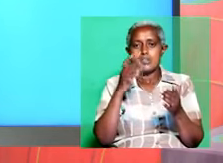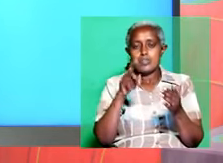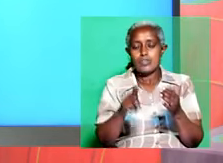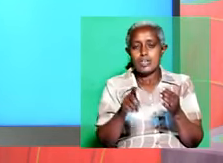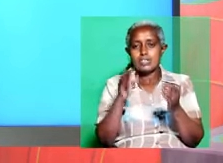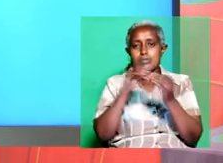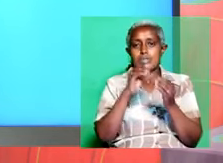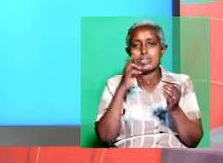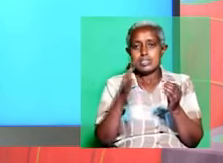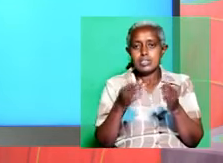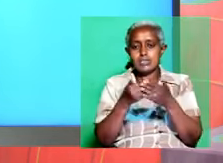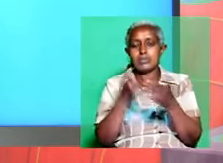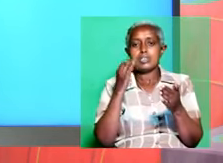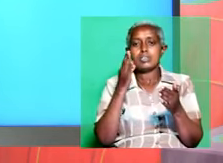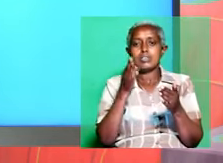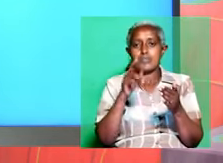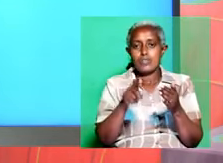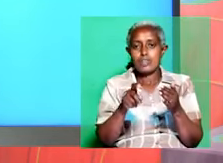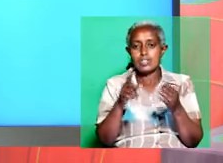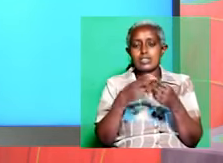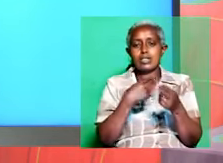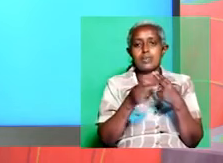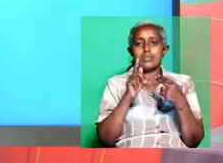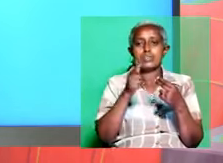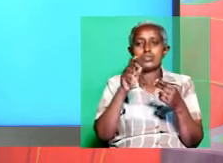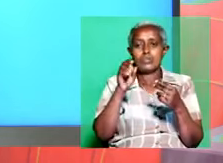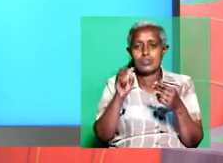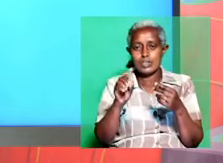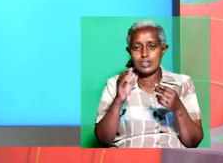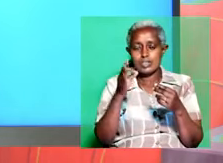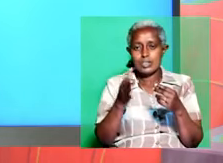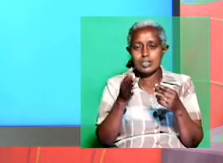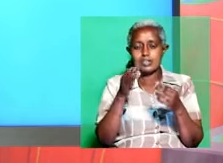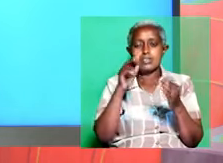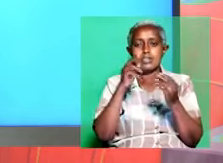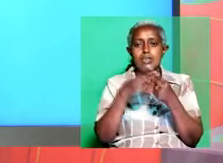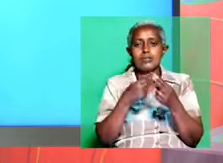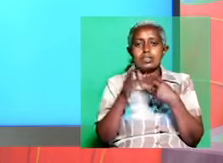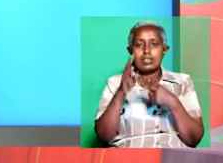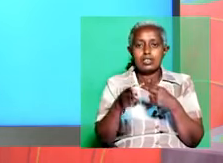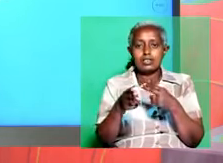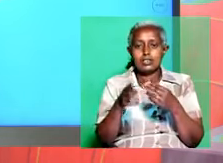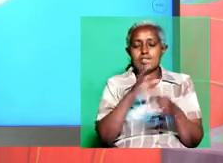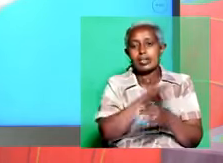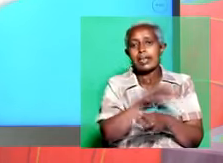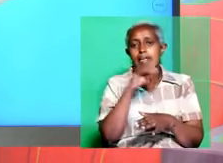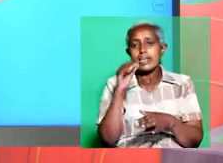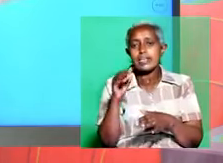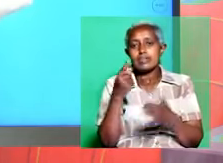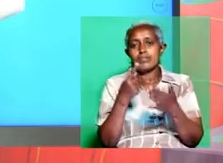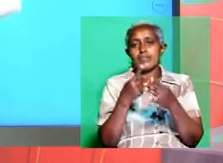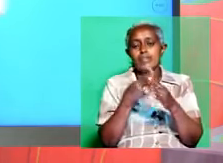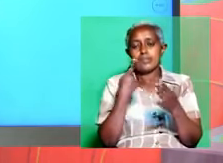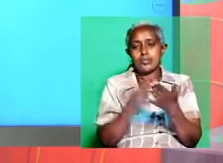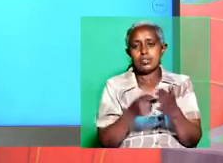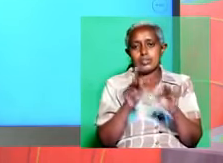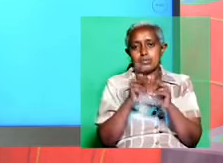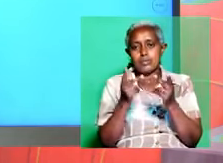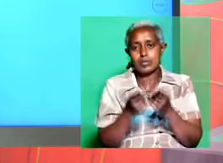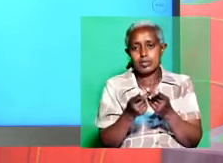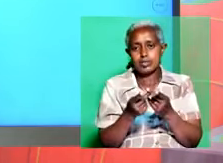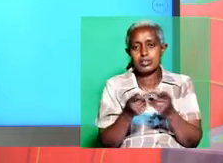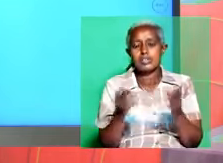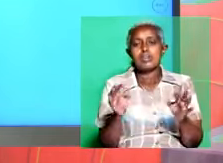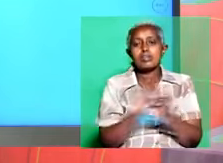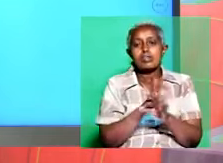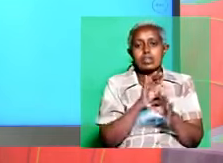f of x plus h minus f of x times g of x plus h. And from this part, let's